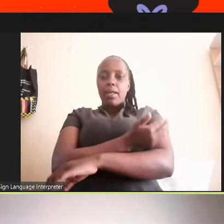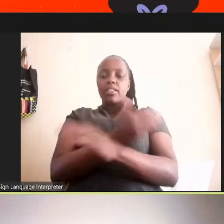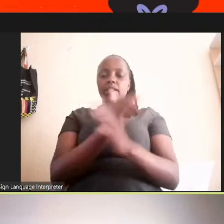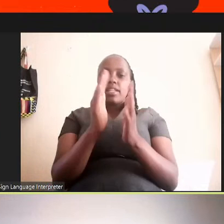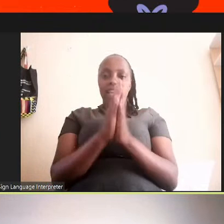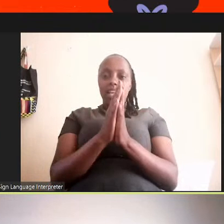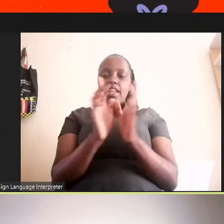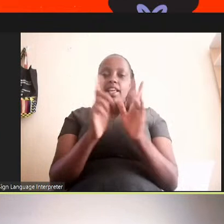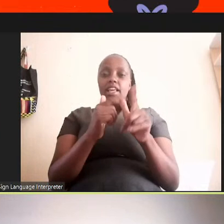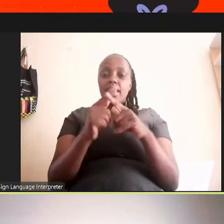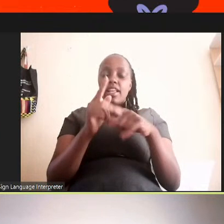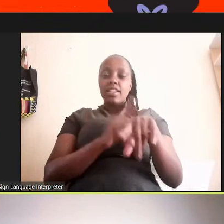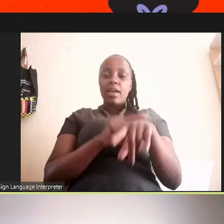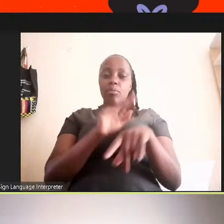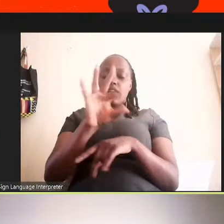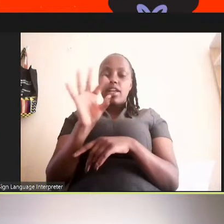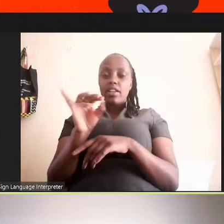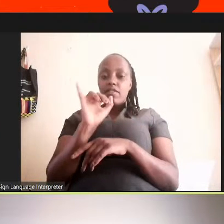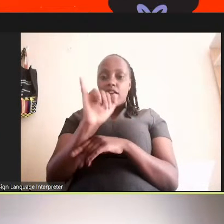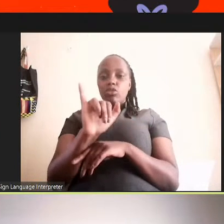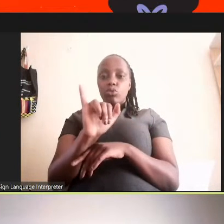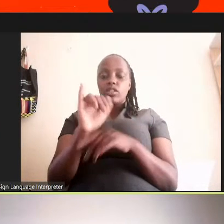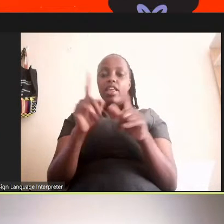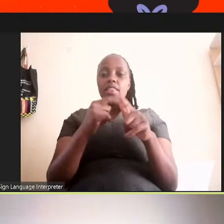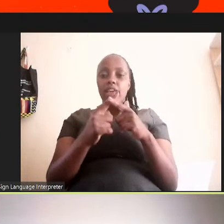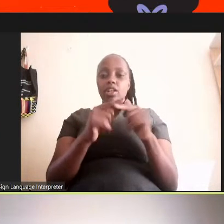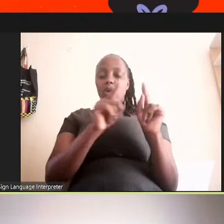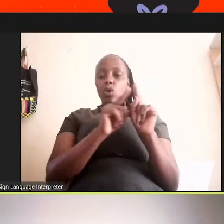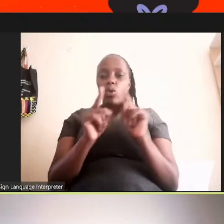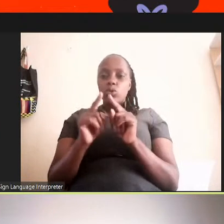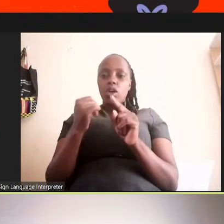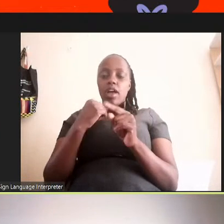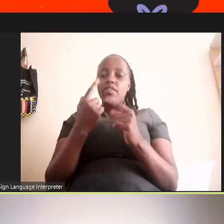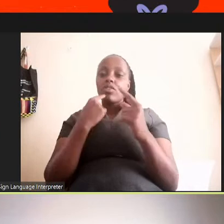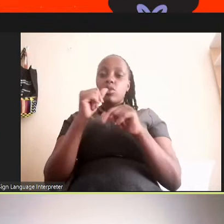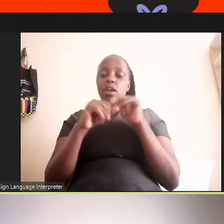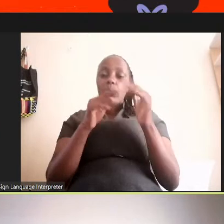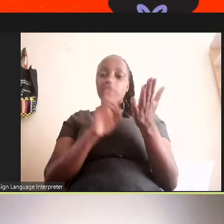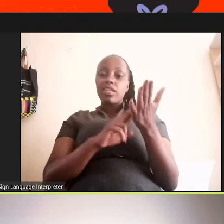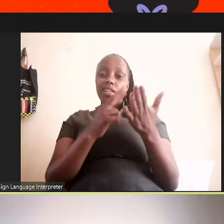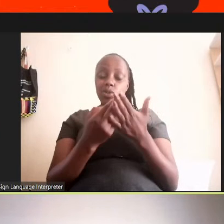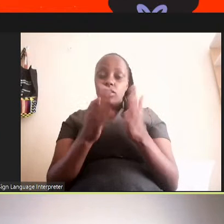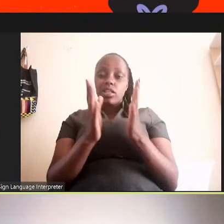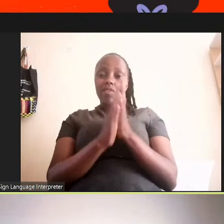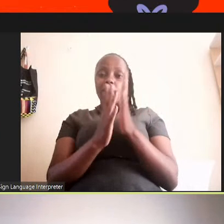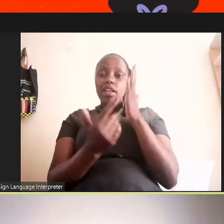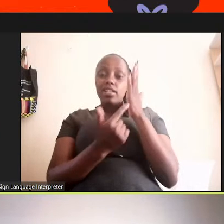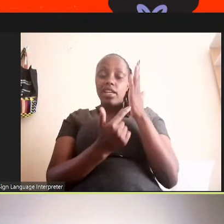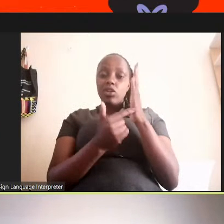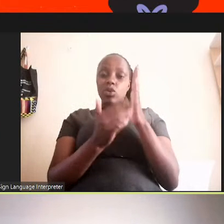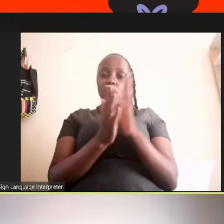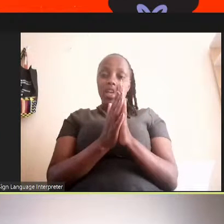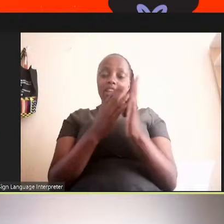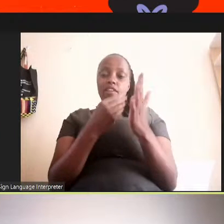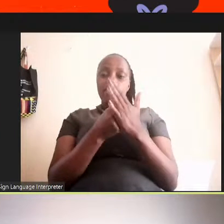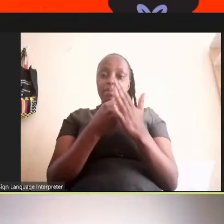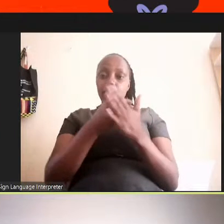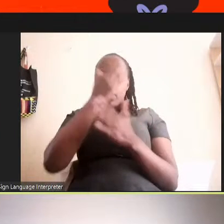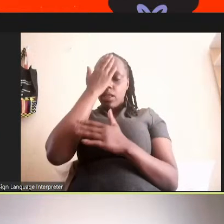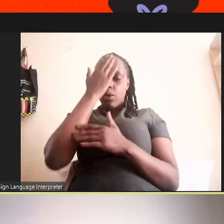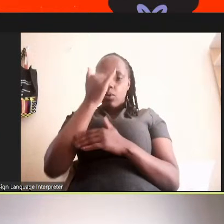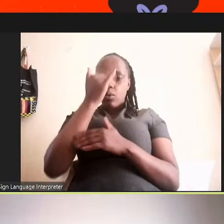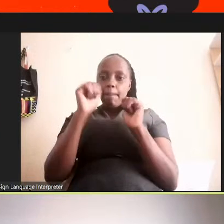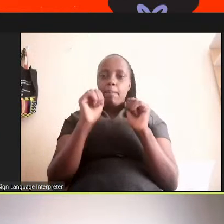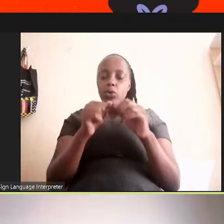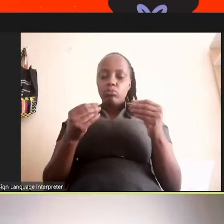we're identifying those, we're also seeking resources in terms of both technical and financial so that we can mitigate the